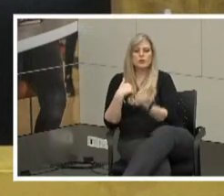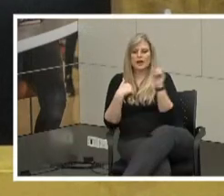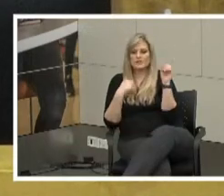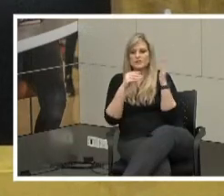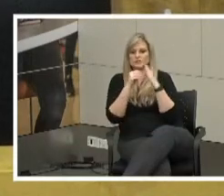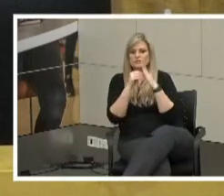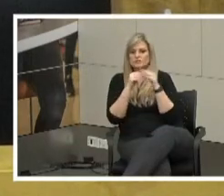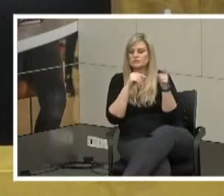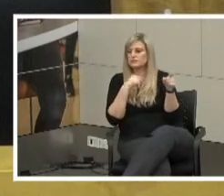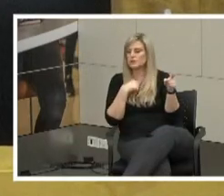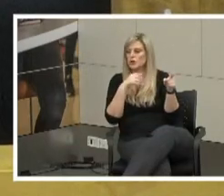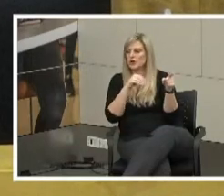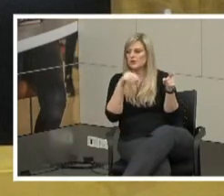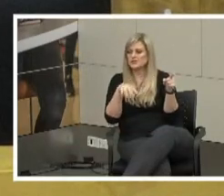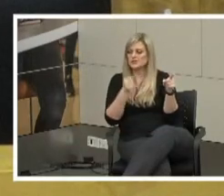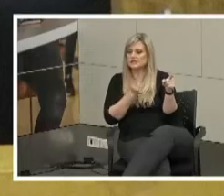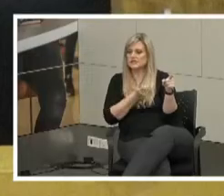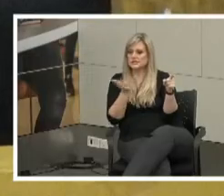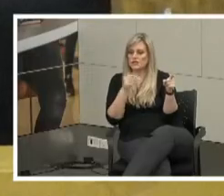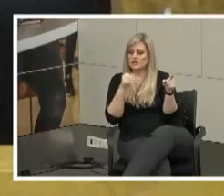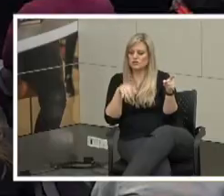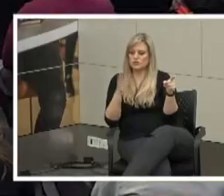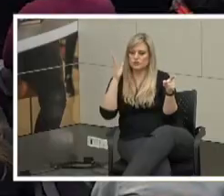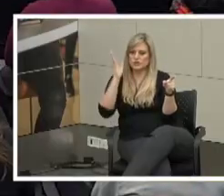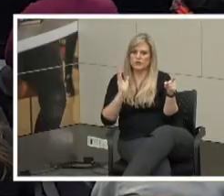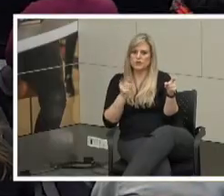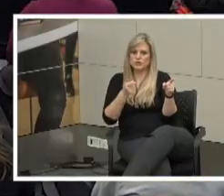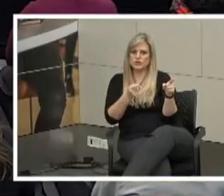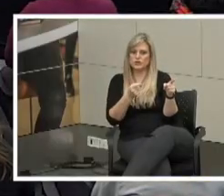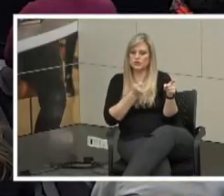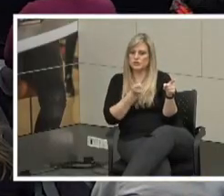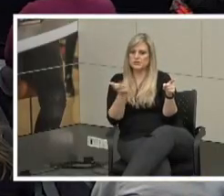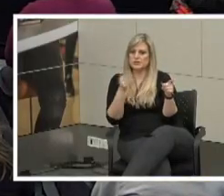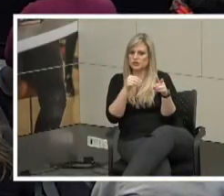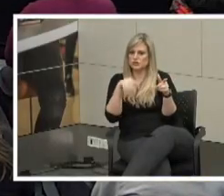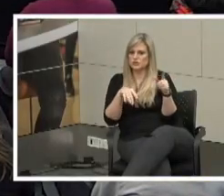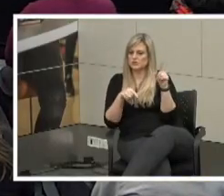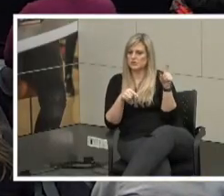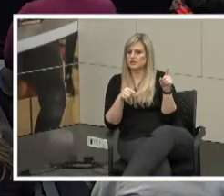wanted to make a statement I'm